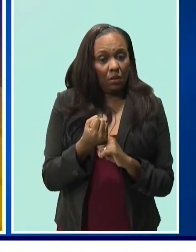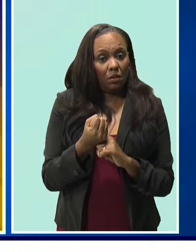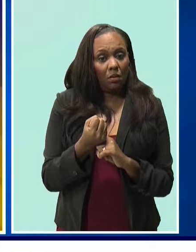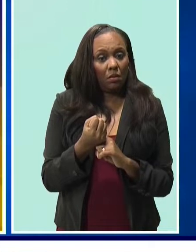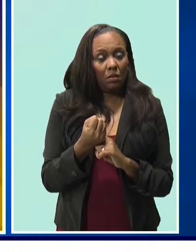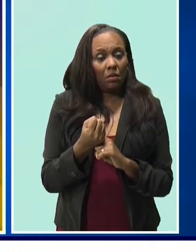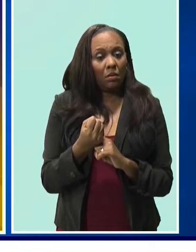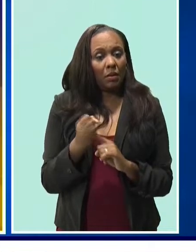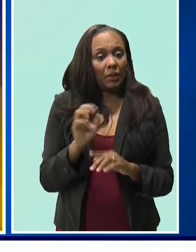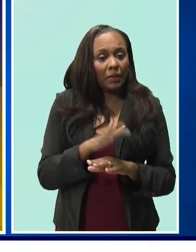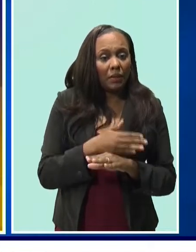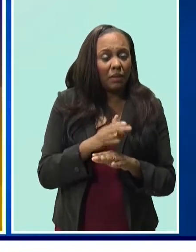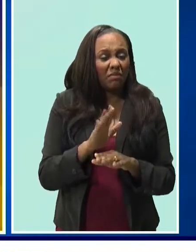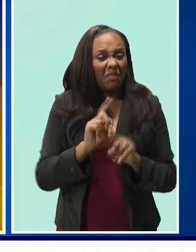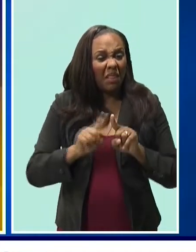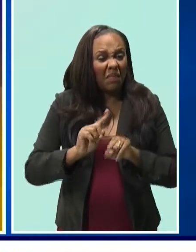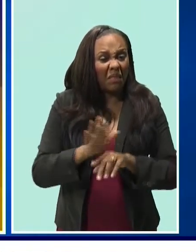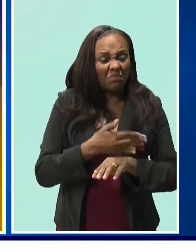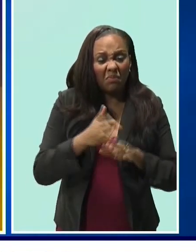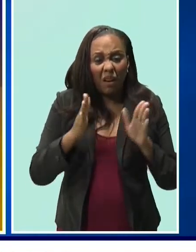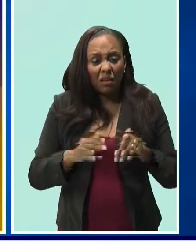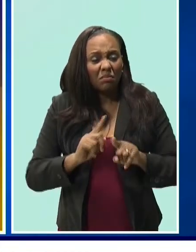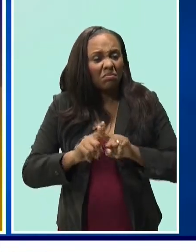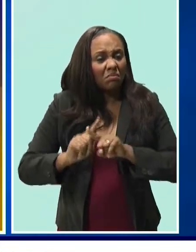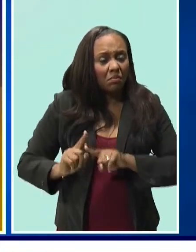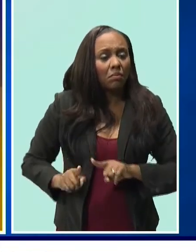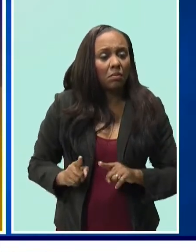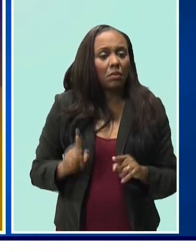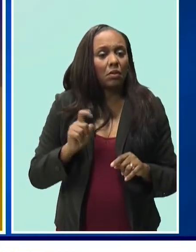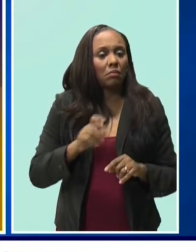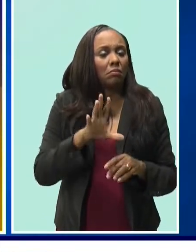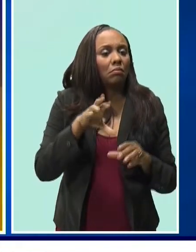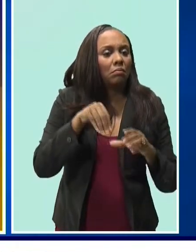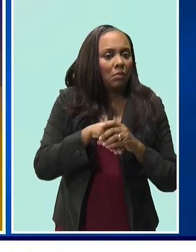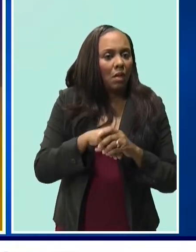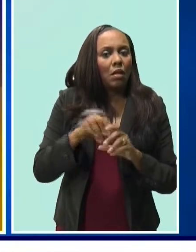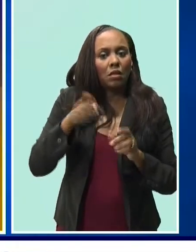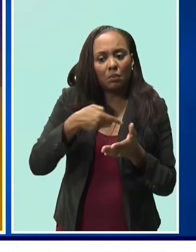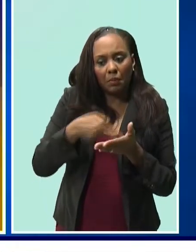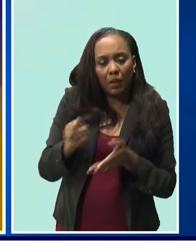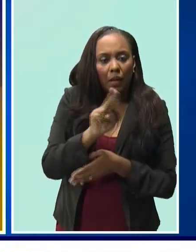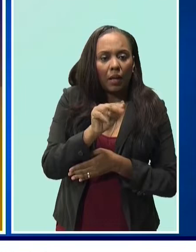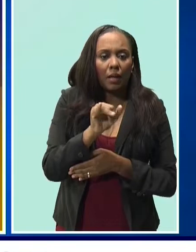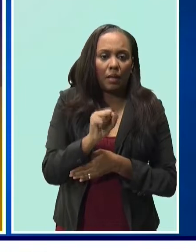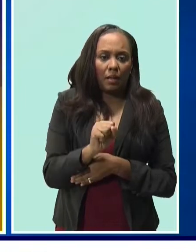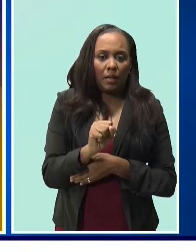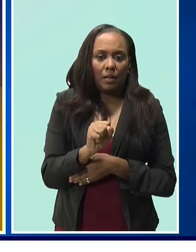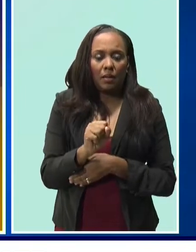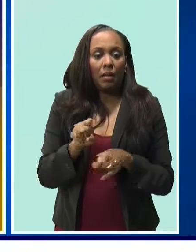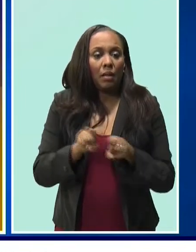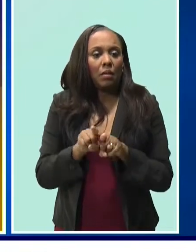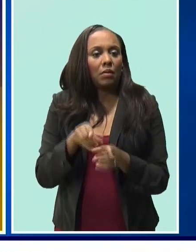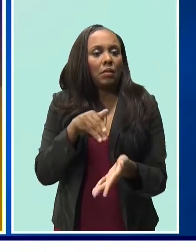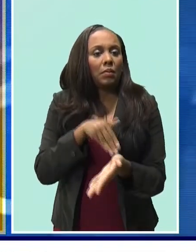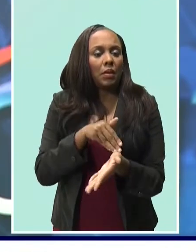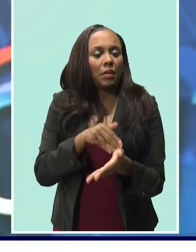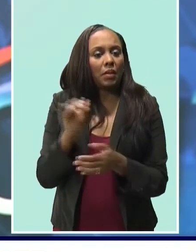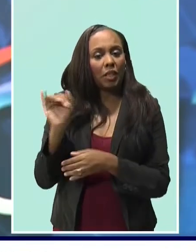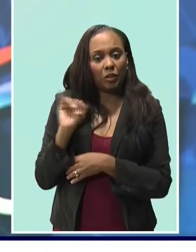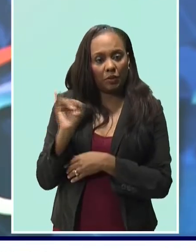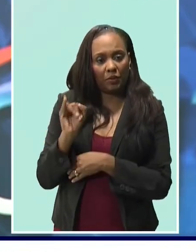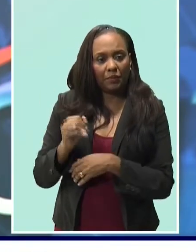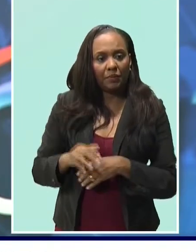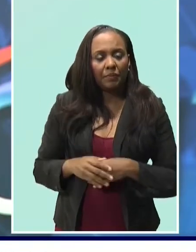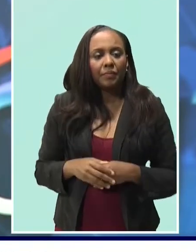play and they should contribute to the NAS, and as soon as they can afford it, medical insurance.